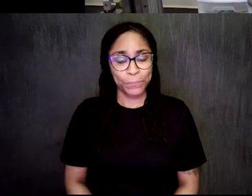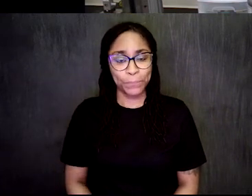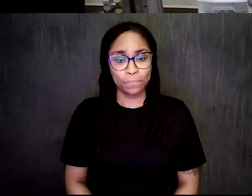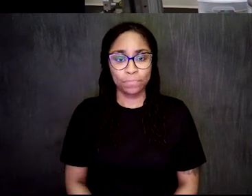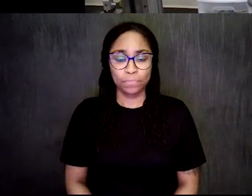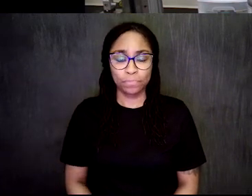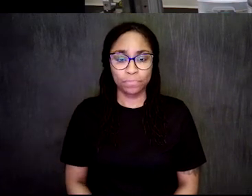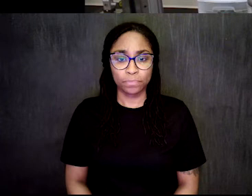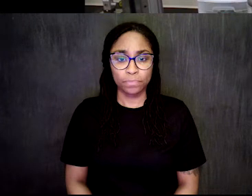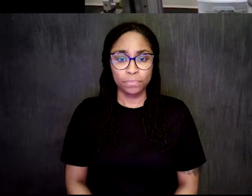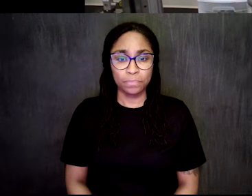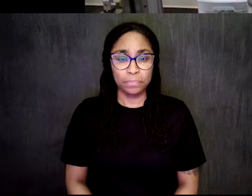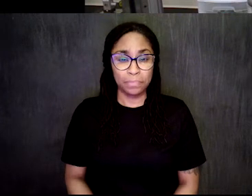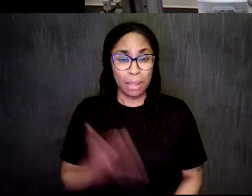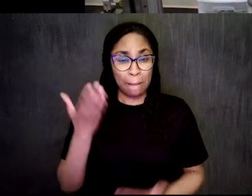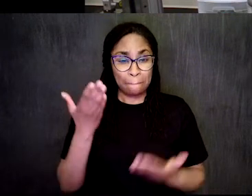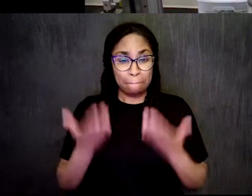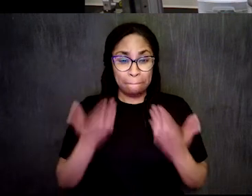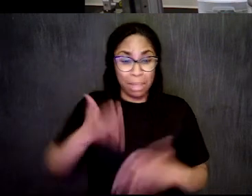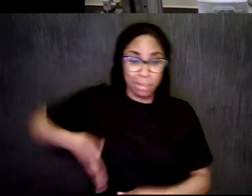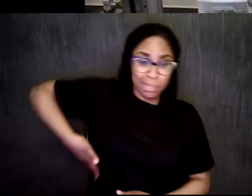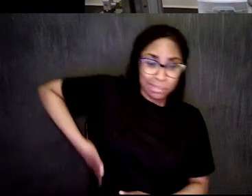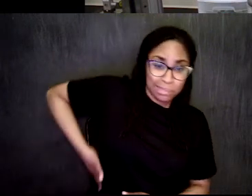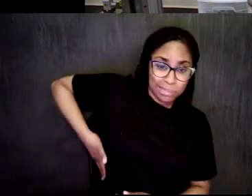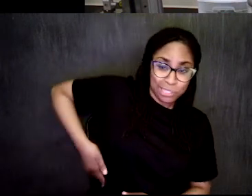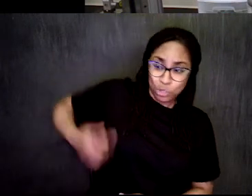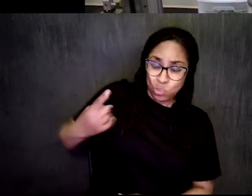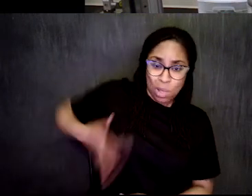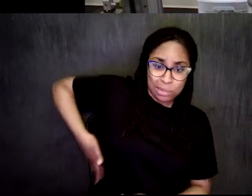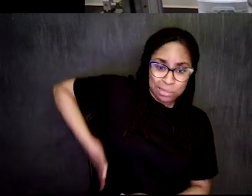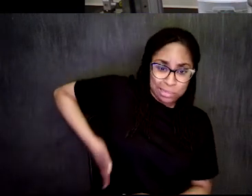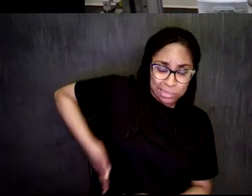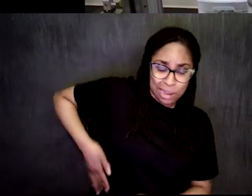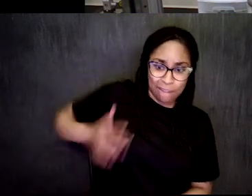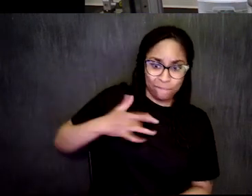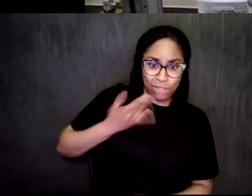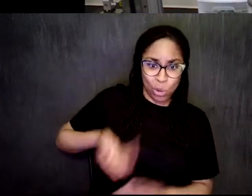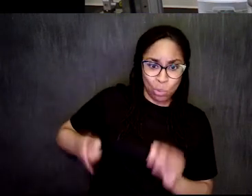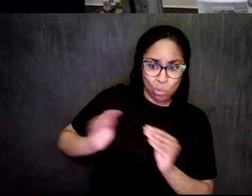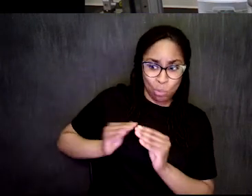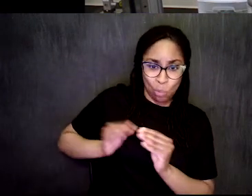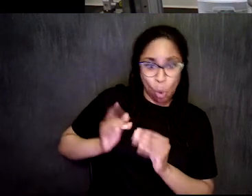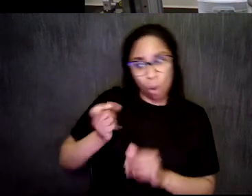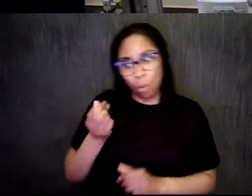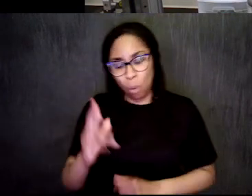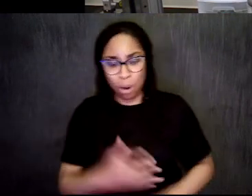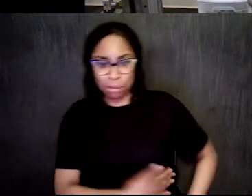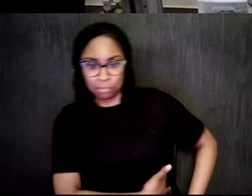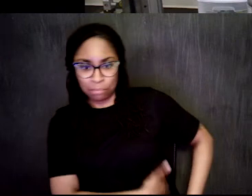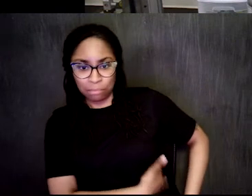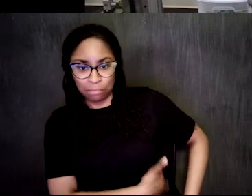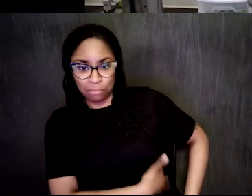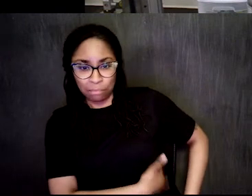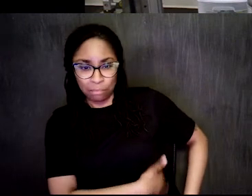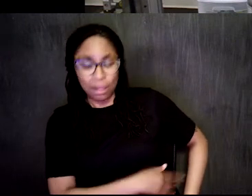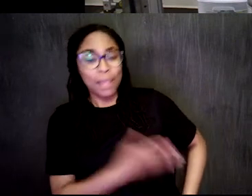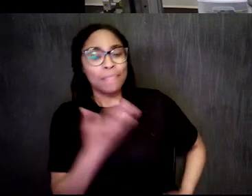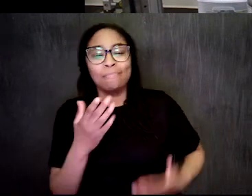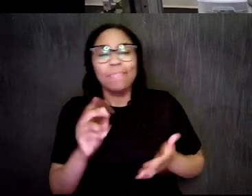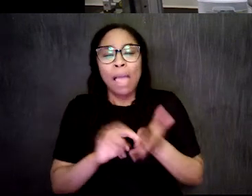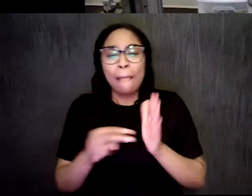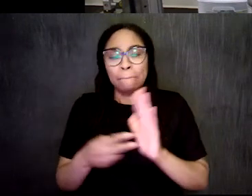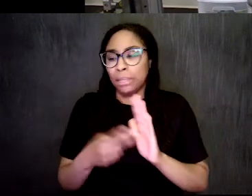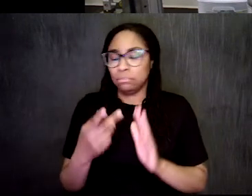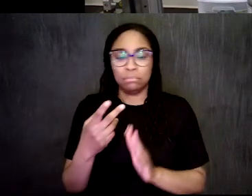8. Here we go. Back to the right. You may feel it on one side more than the other, and then that's going to be an indication knowing that you just have one